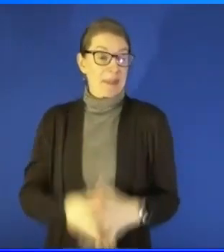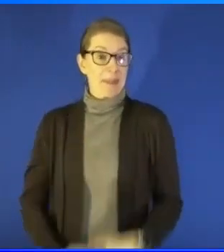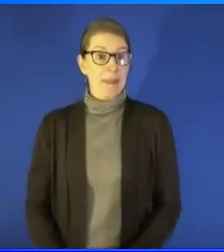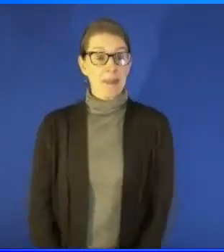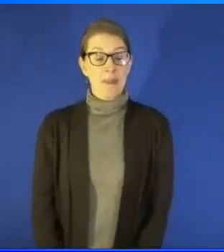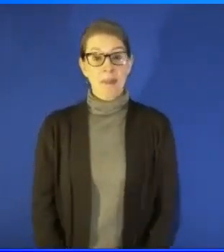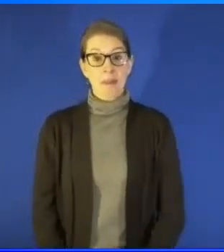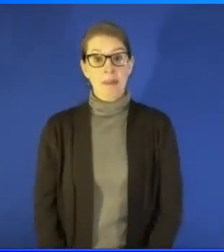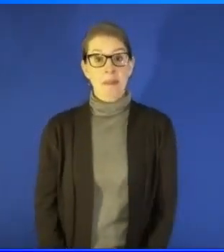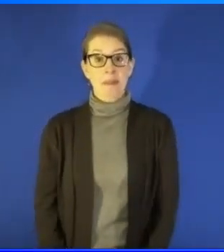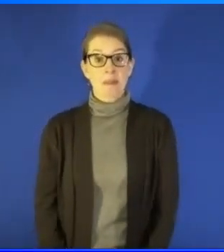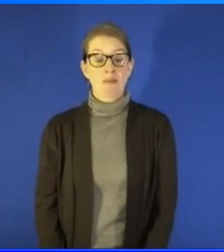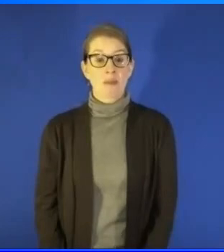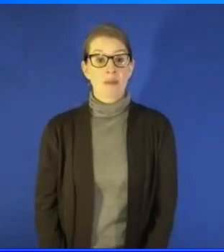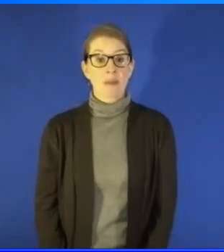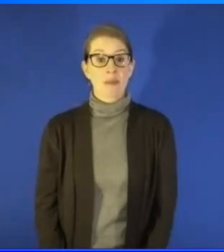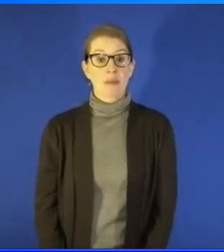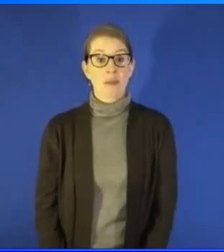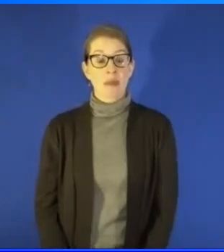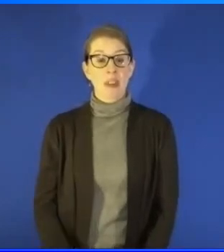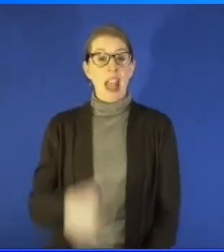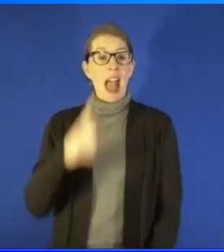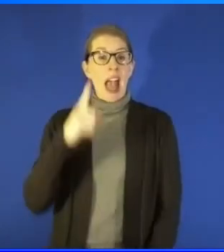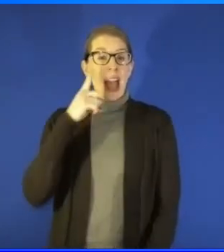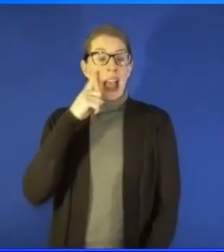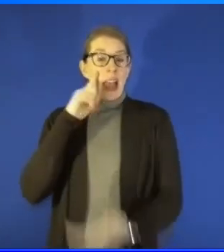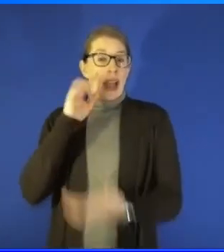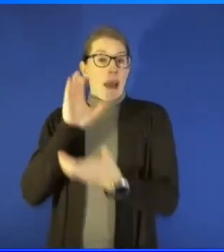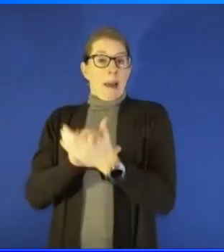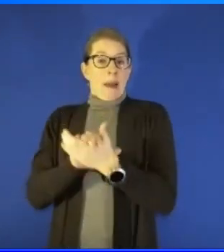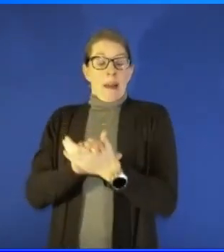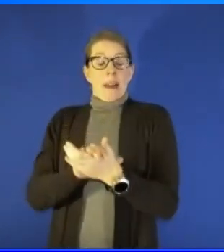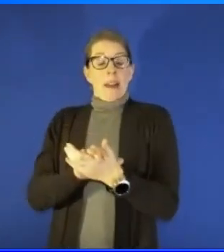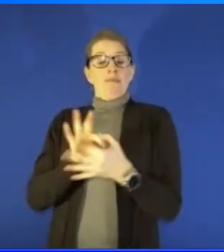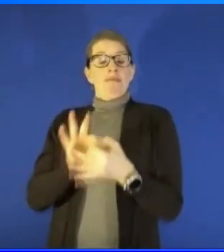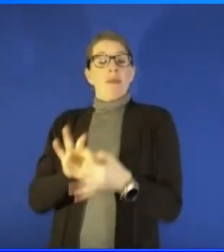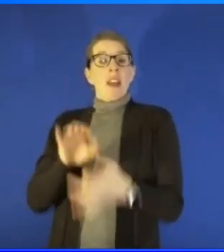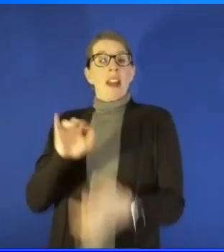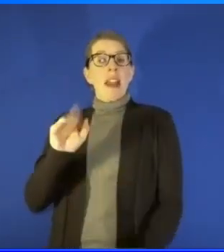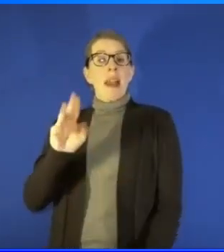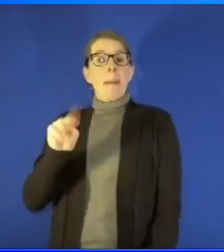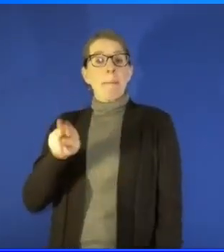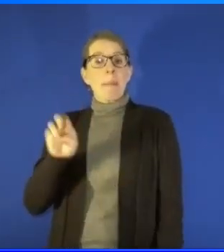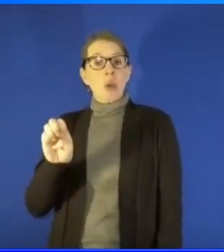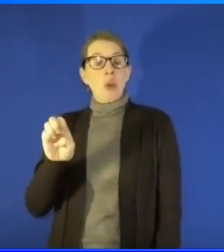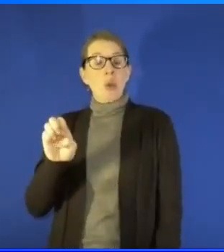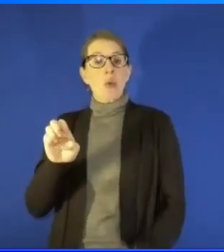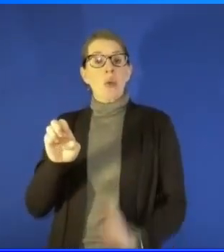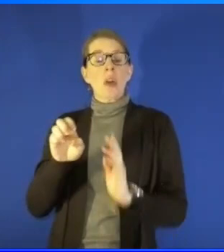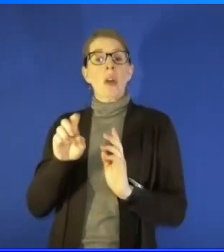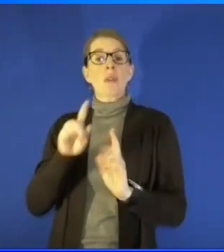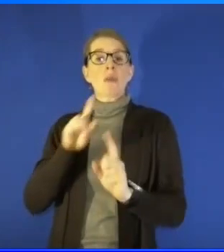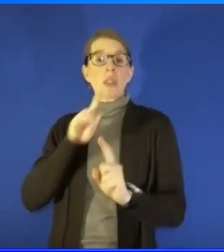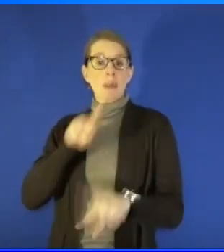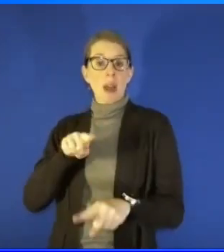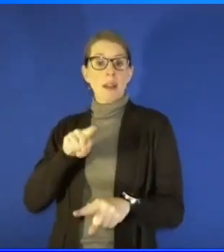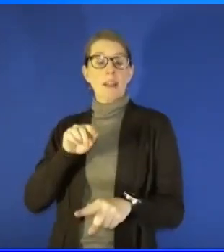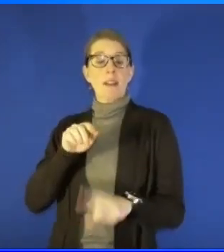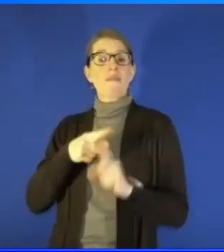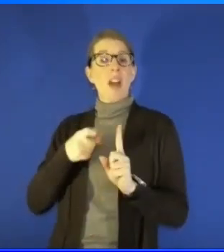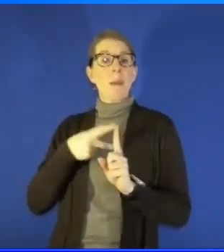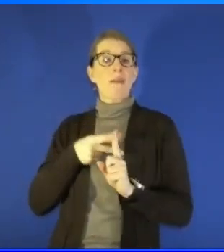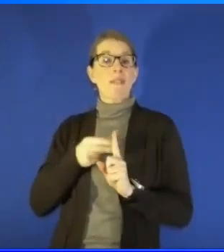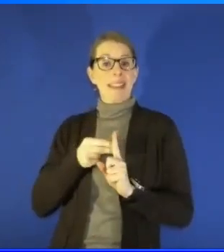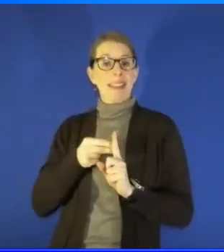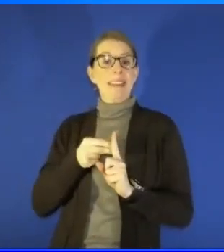we believe it's related to the immune response that the vaccine elicits. And we know that our